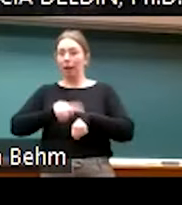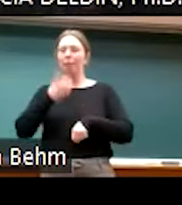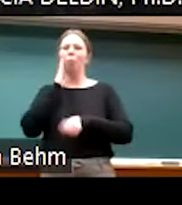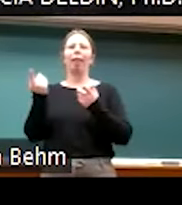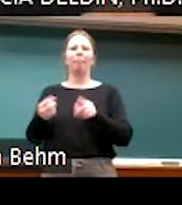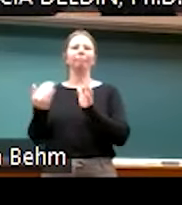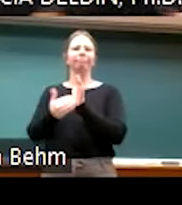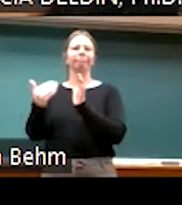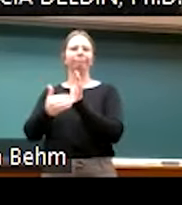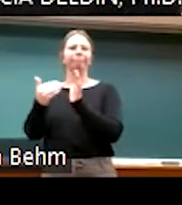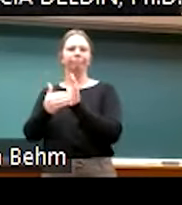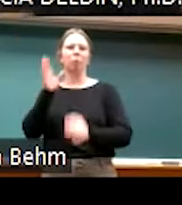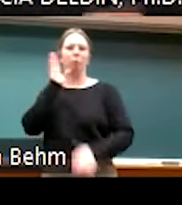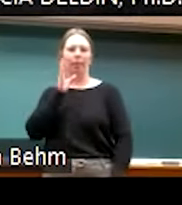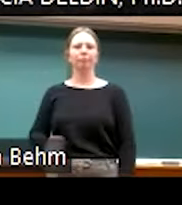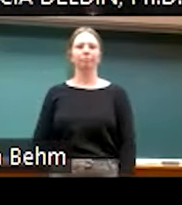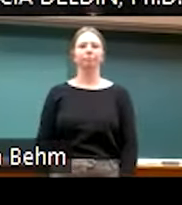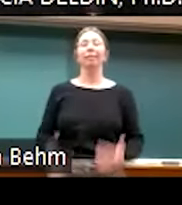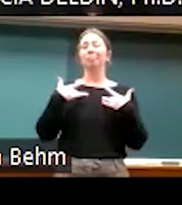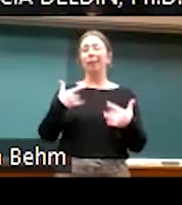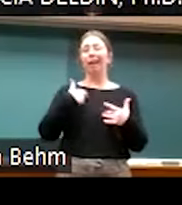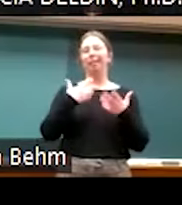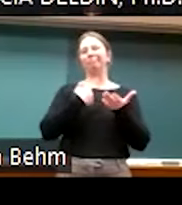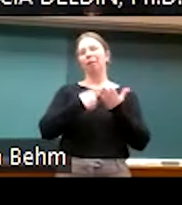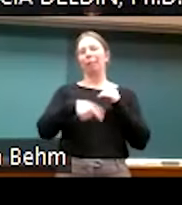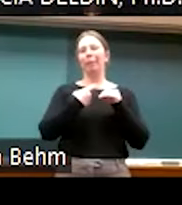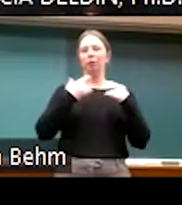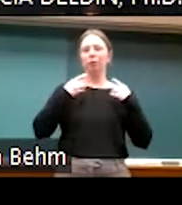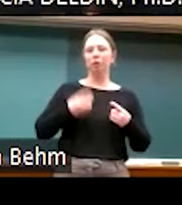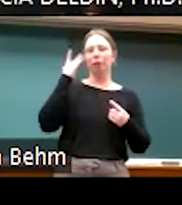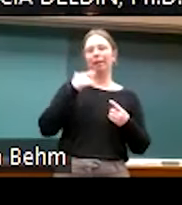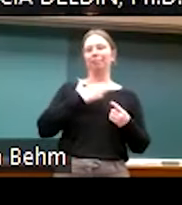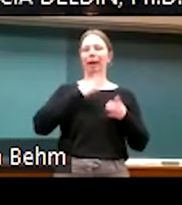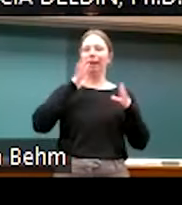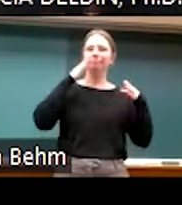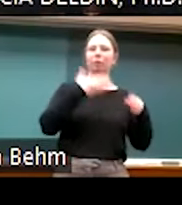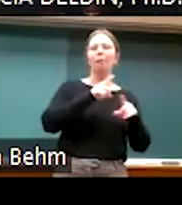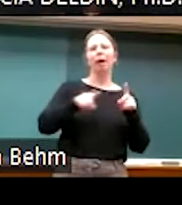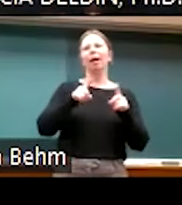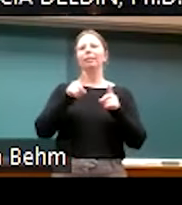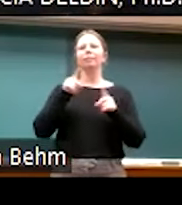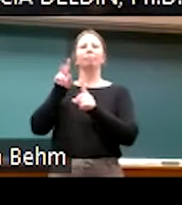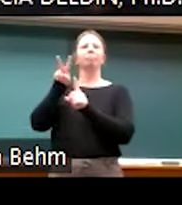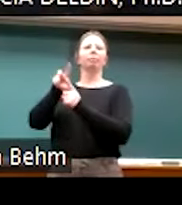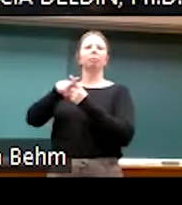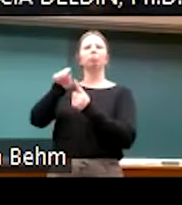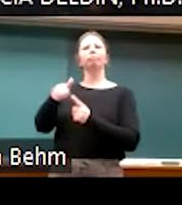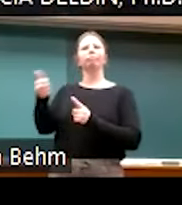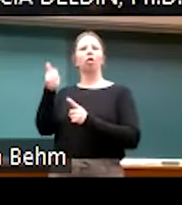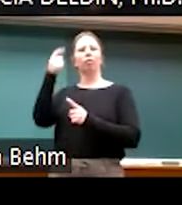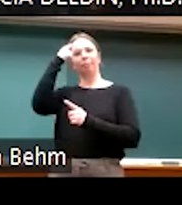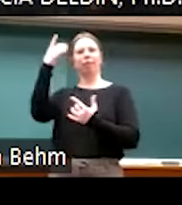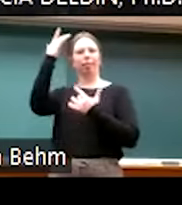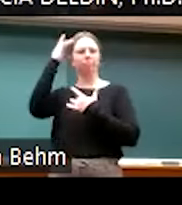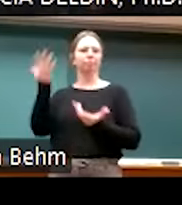just one episode of depression, I tend to talk about depression because it tends to be my area of expertise, but this is true across many other illnesses. Let's say the